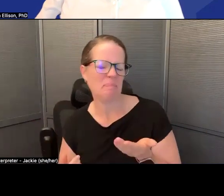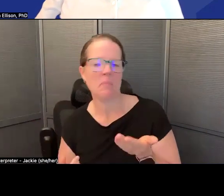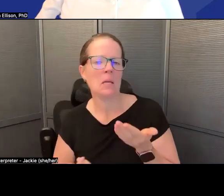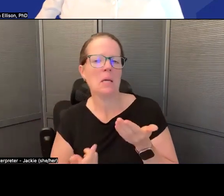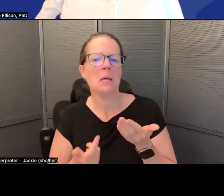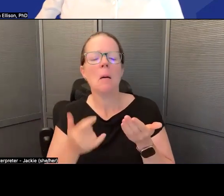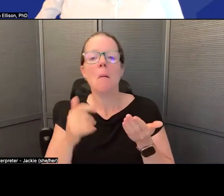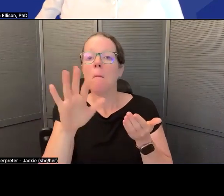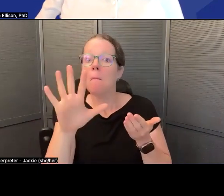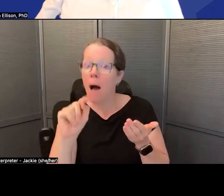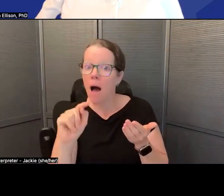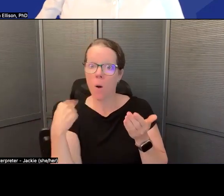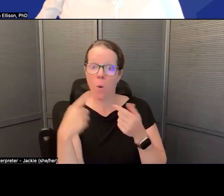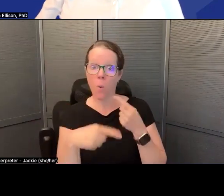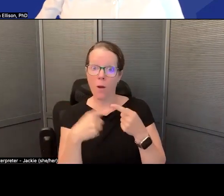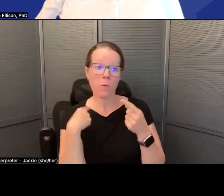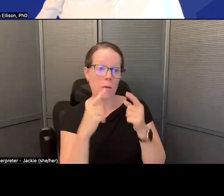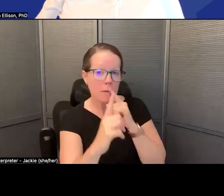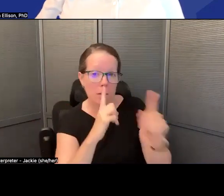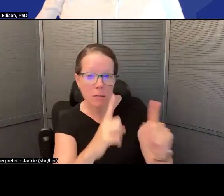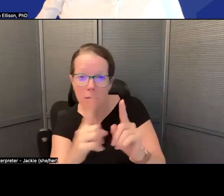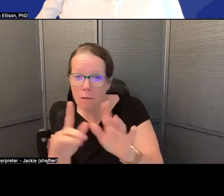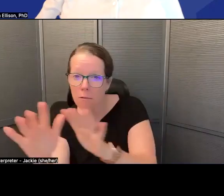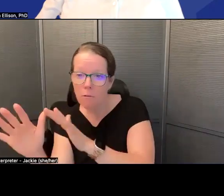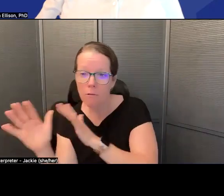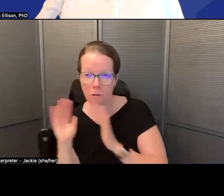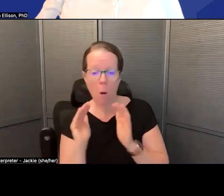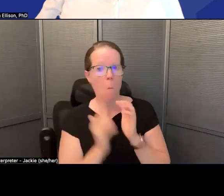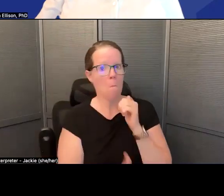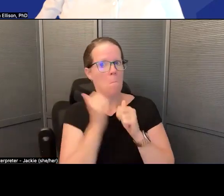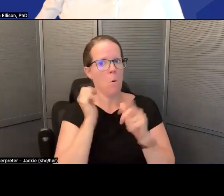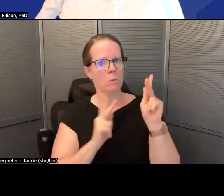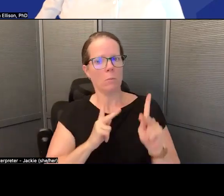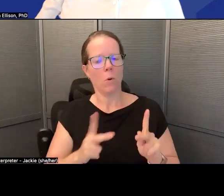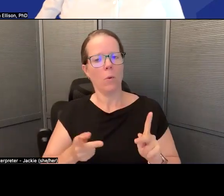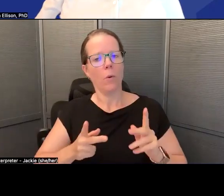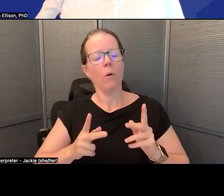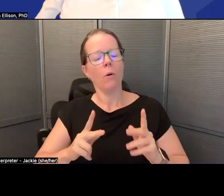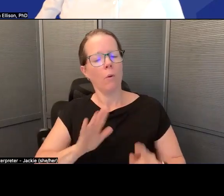the pilot. Next slide.